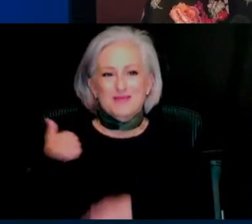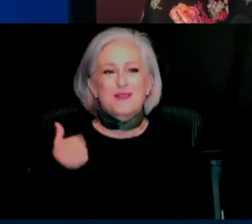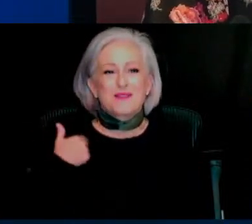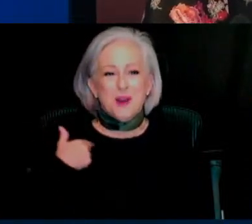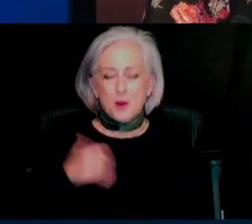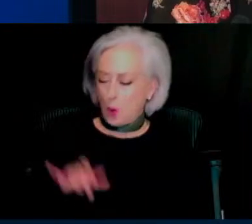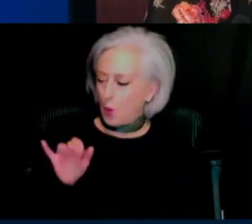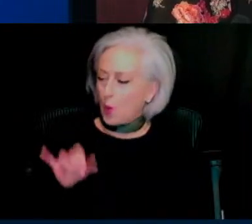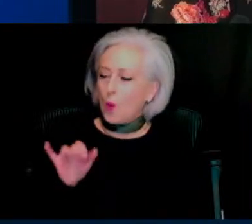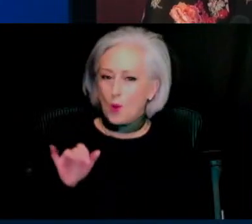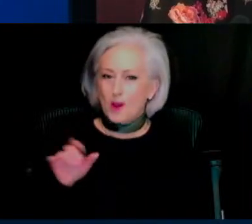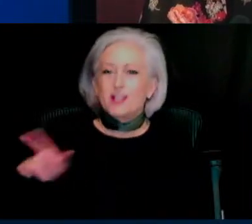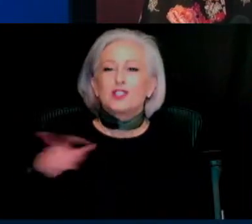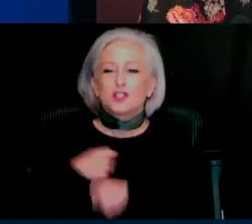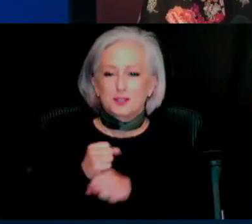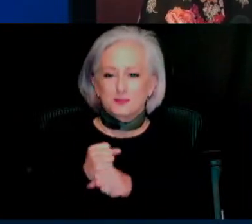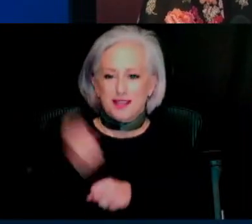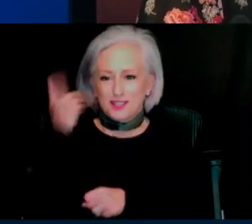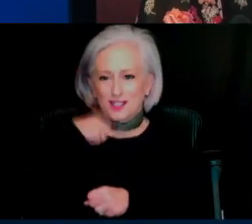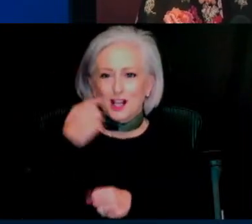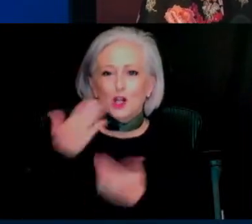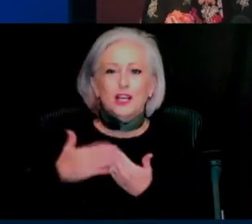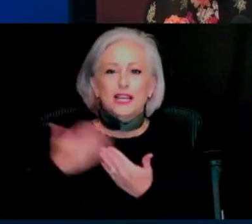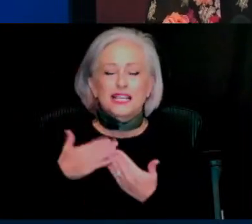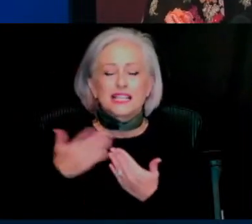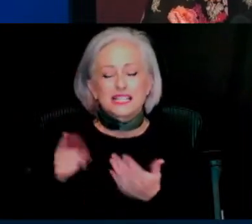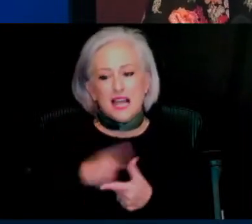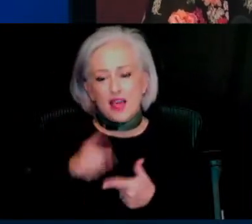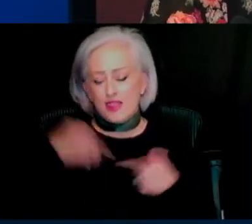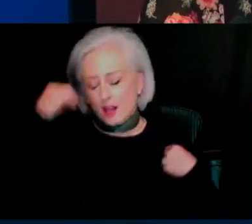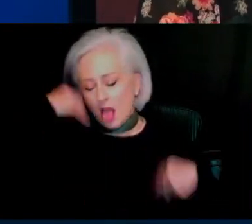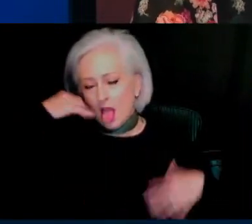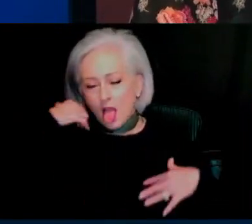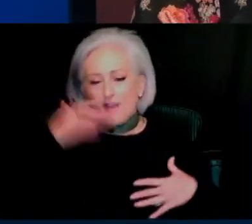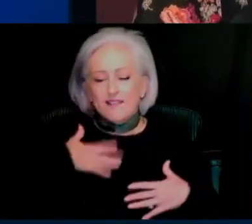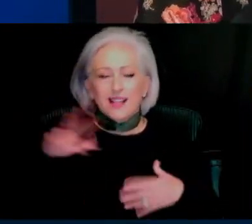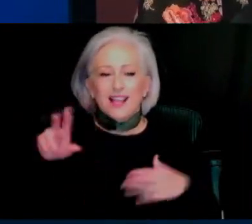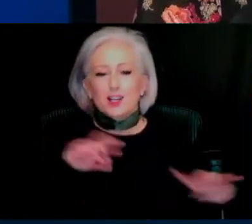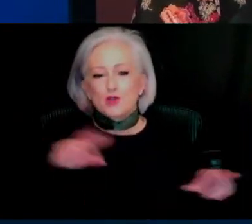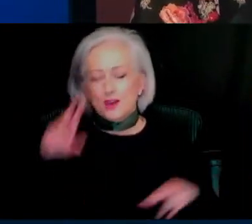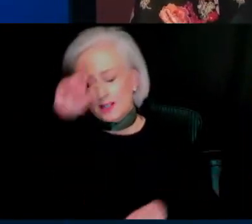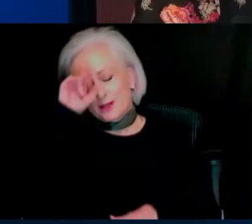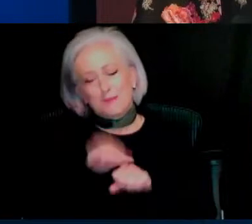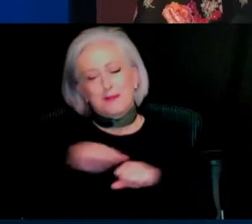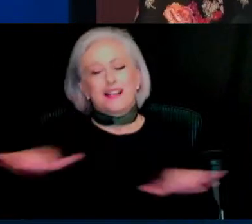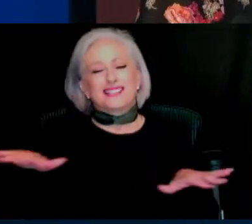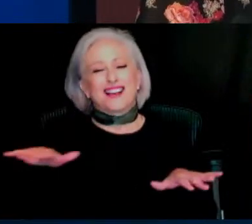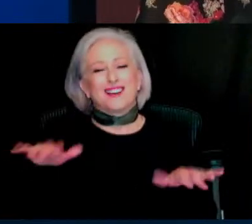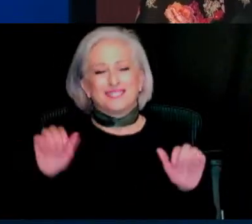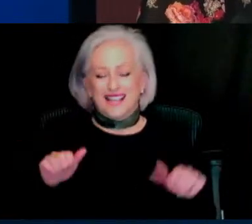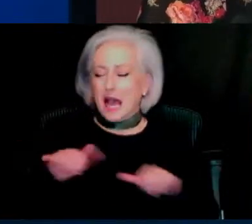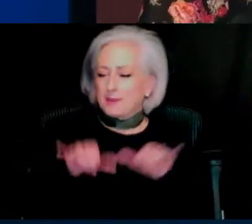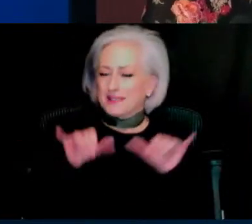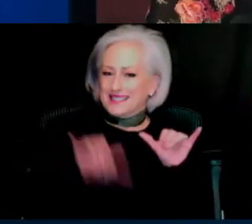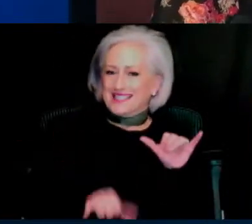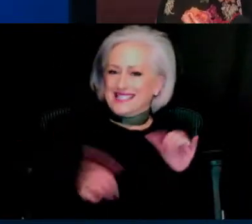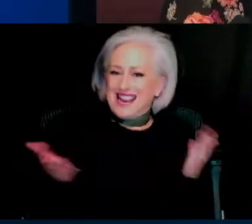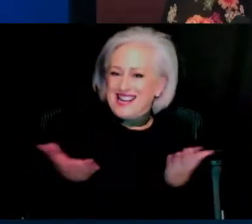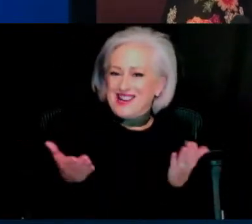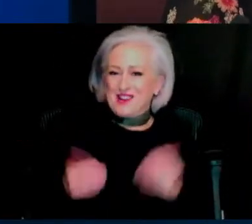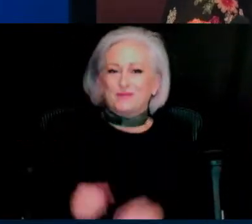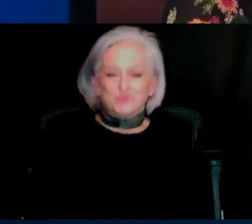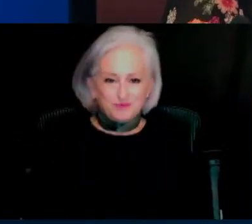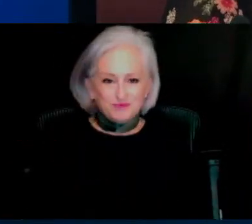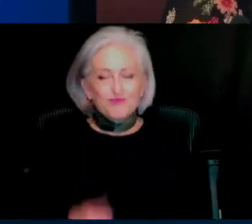She makes it look easy, and then suddenly you're sweating and you feel like Yeah. you're going to pass out. I've been Kelsey there. treatment. I'll stay here. Okay, so I do have a question